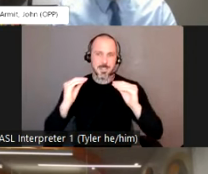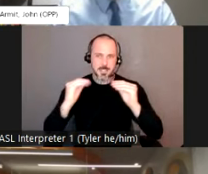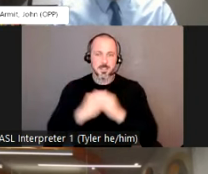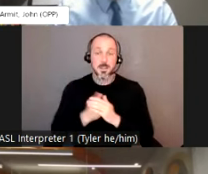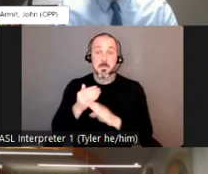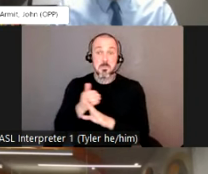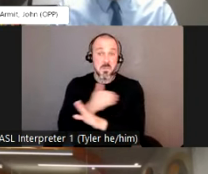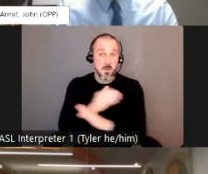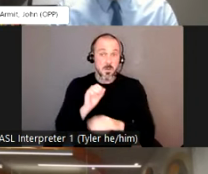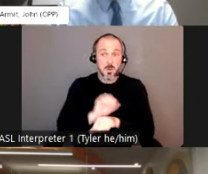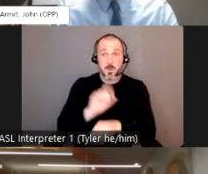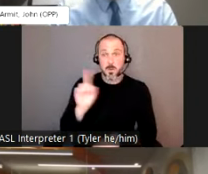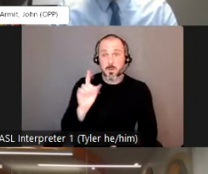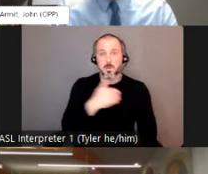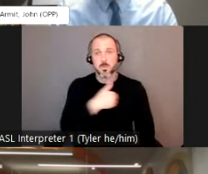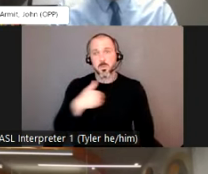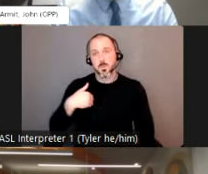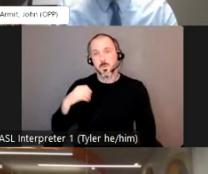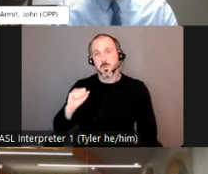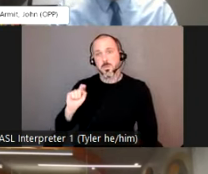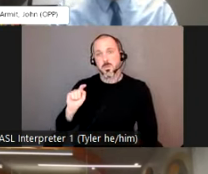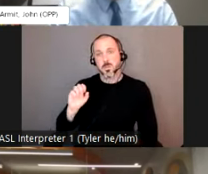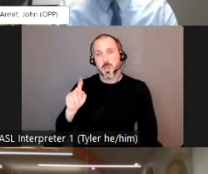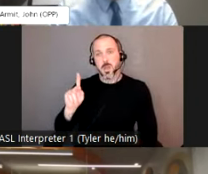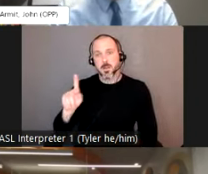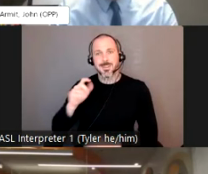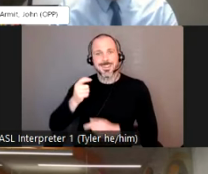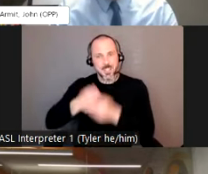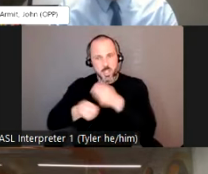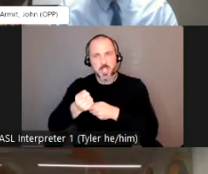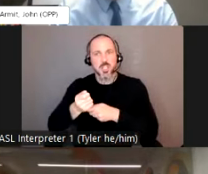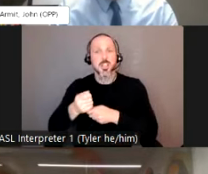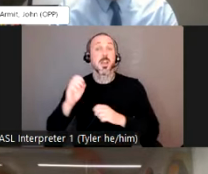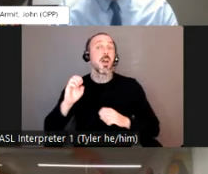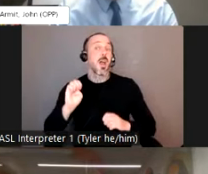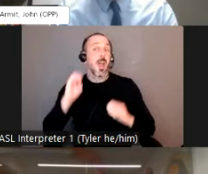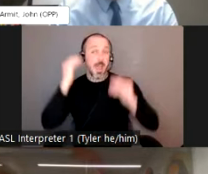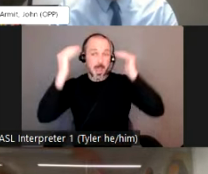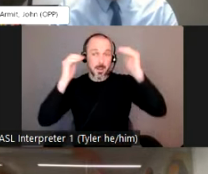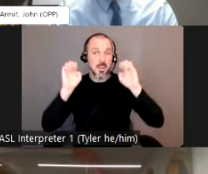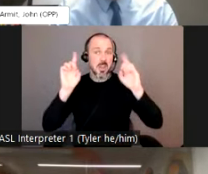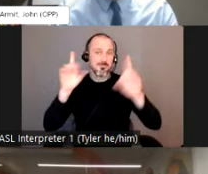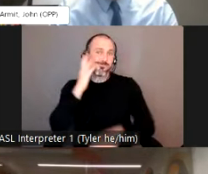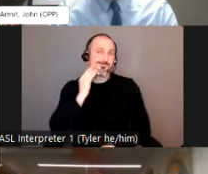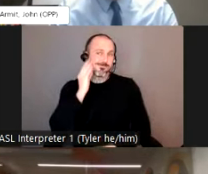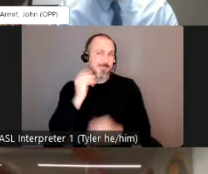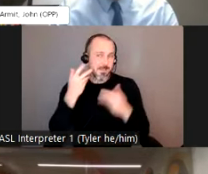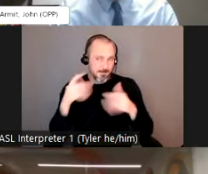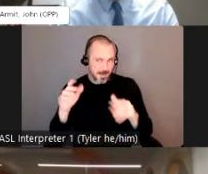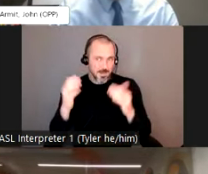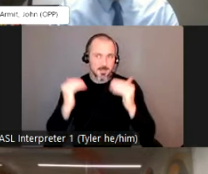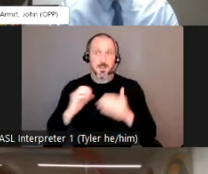Stock Exchange. She has experience in adult education, curriculum resource development,